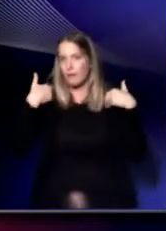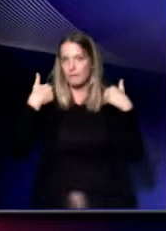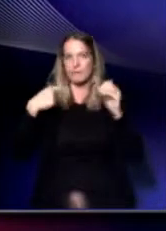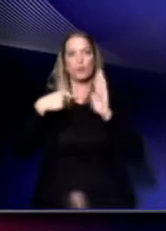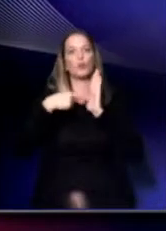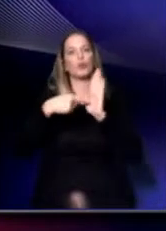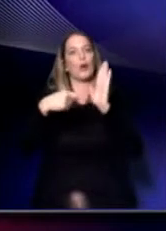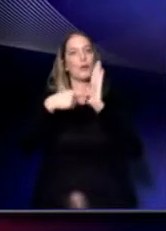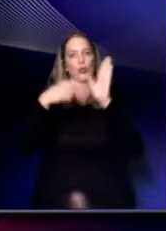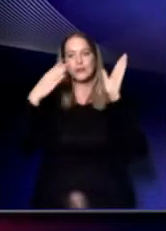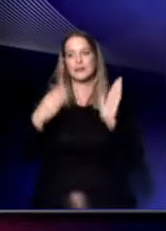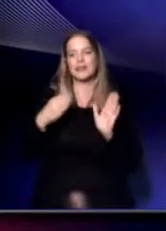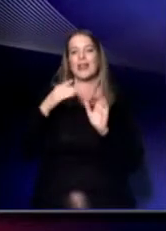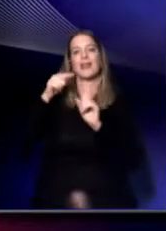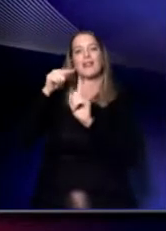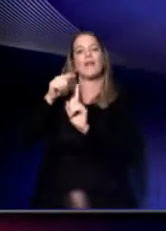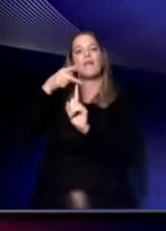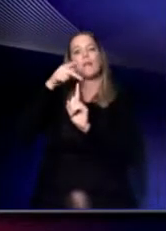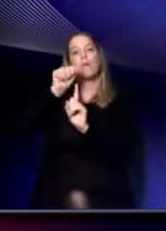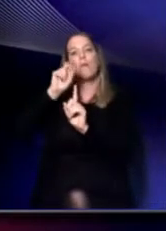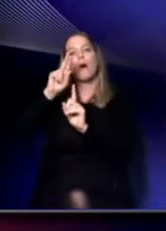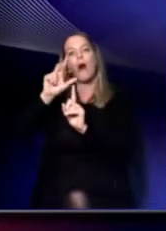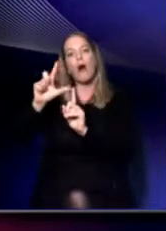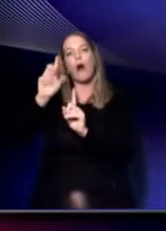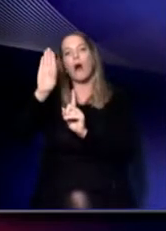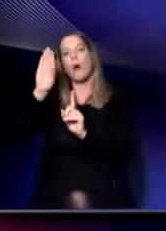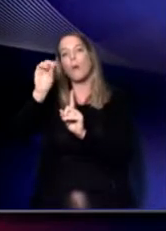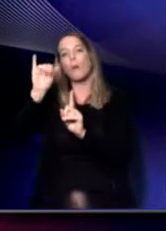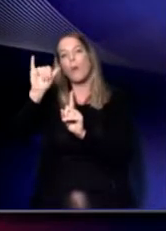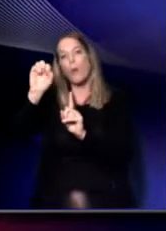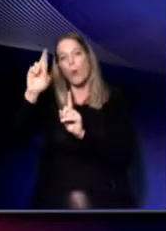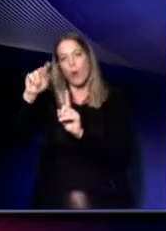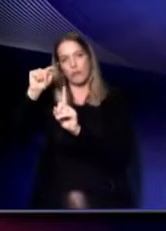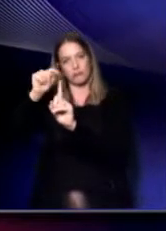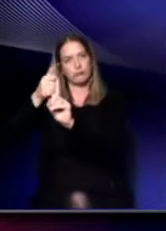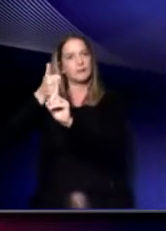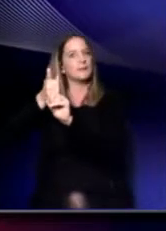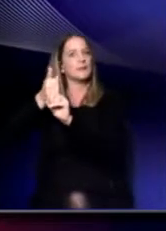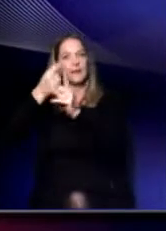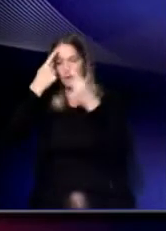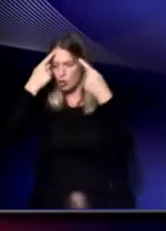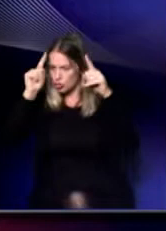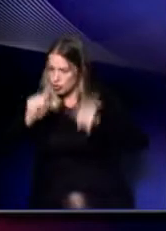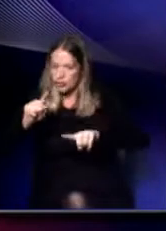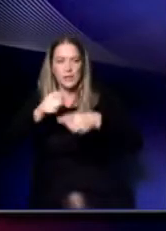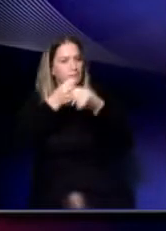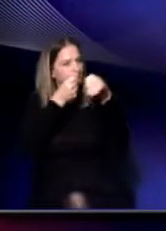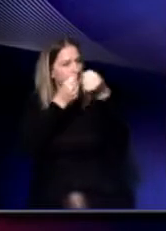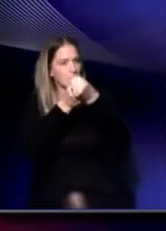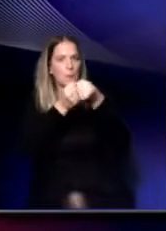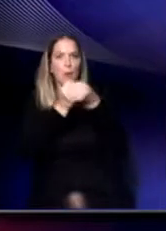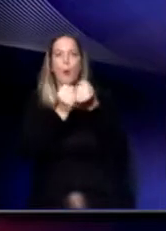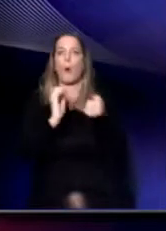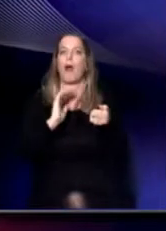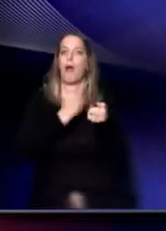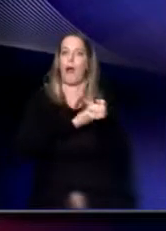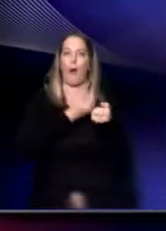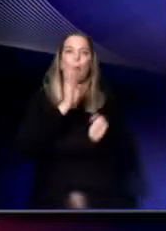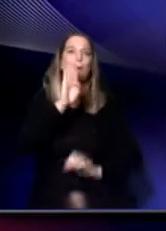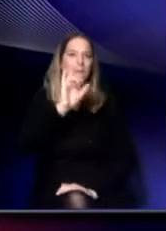Representative Paul Boyer, who's agreed to be the prime sponsor. I met